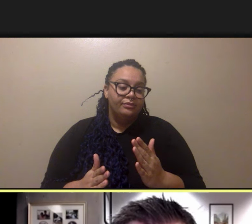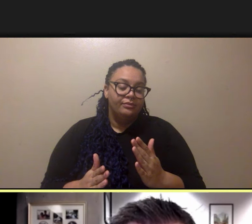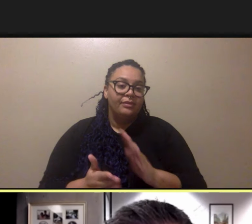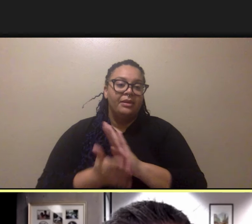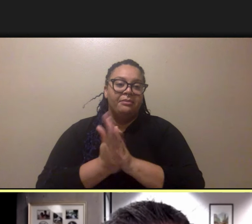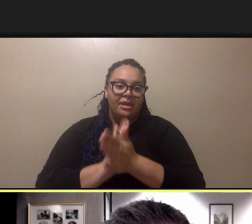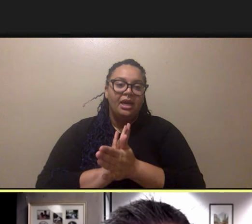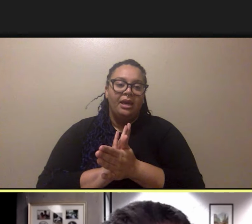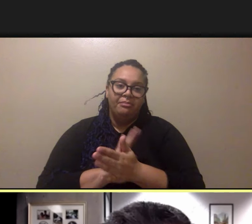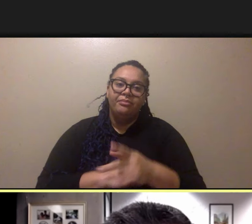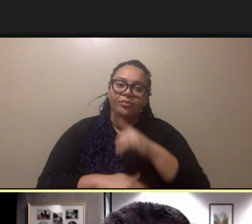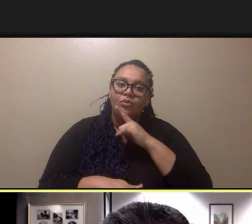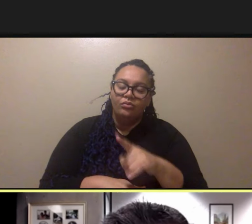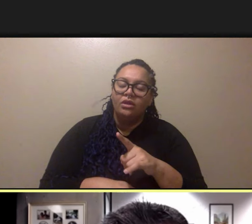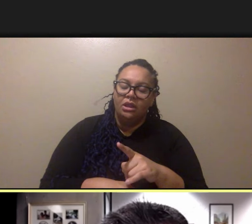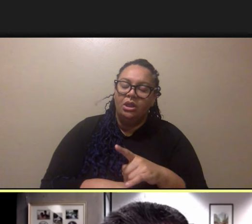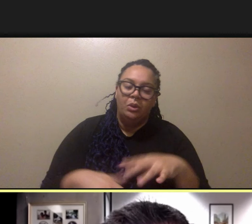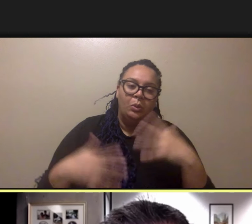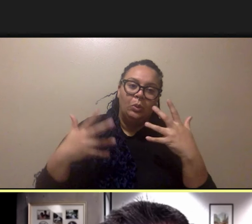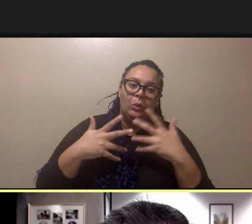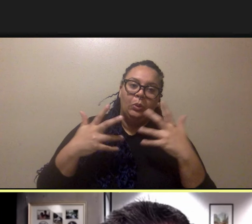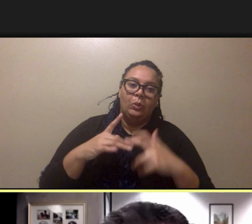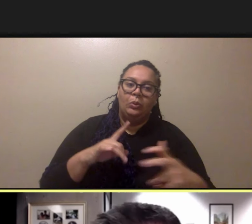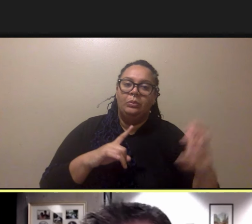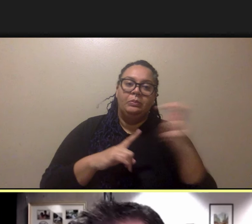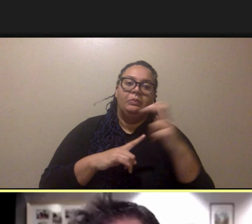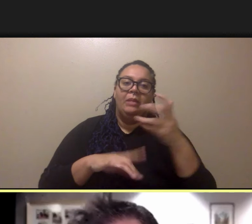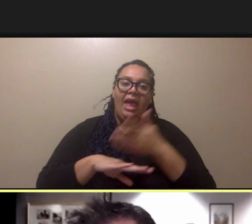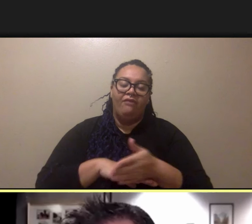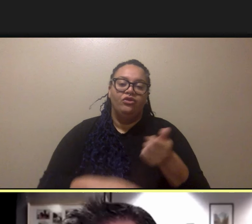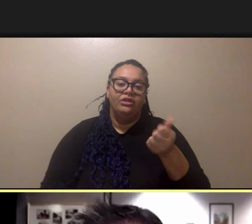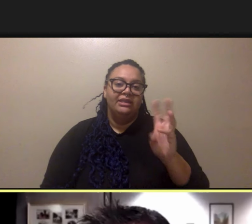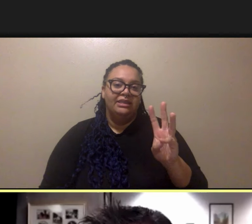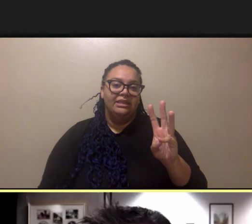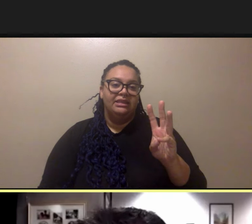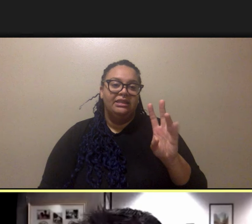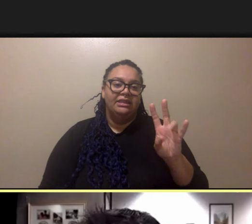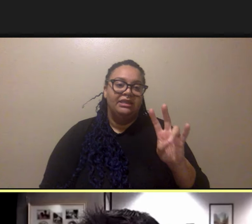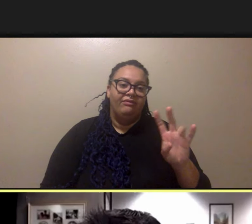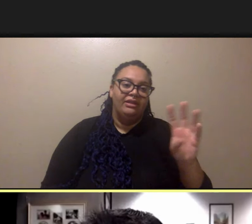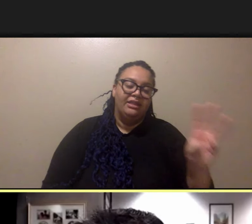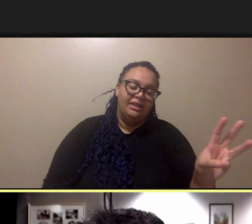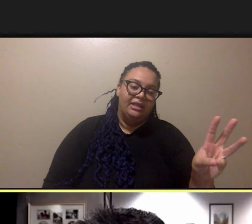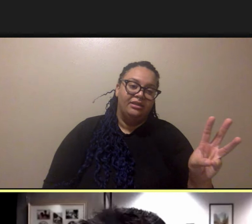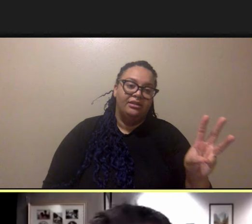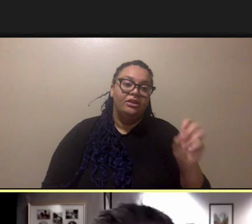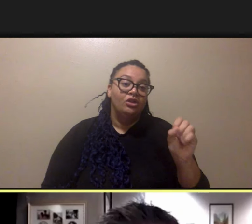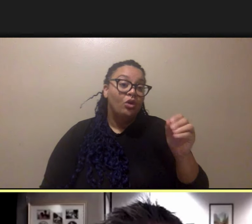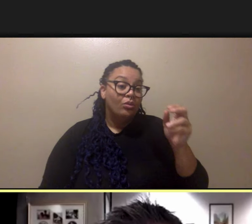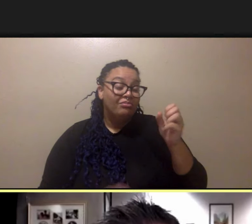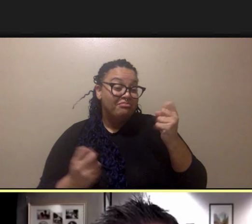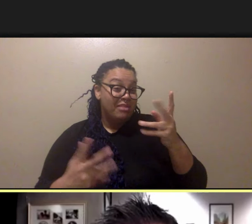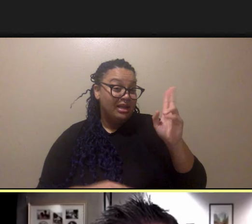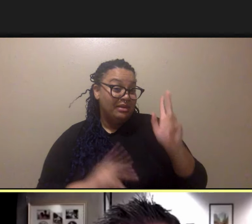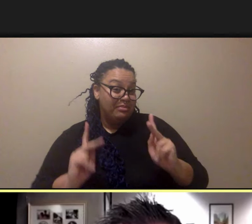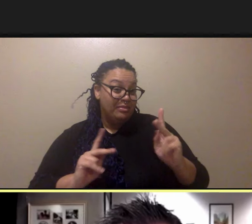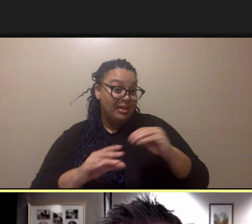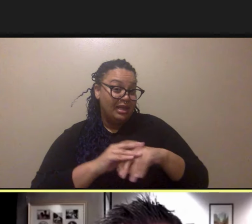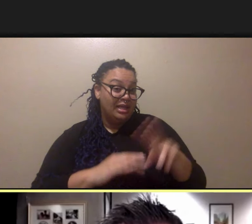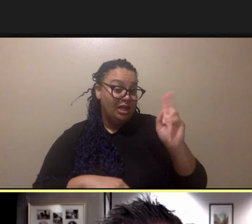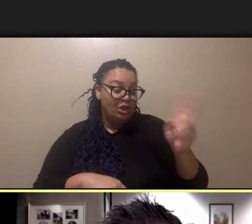became exponential after 1676 when this rebellion occurred. And historians have largely credited it with